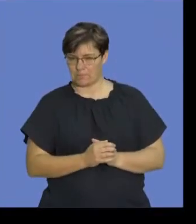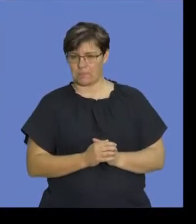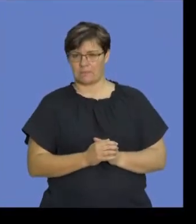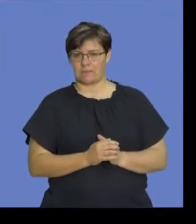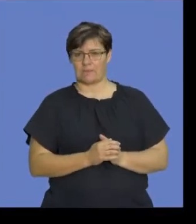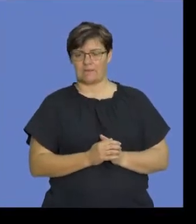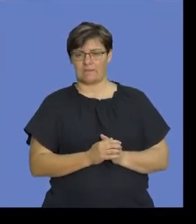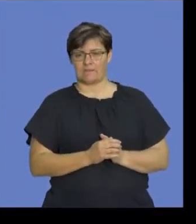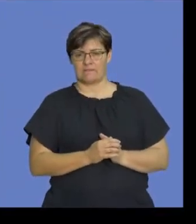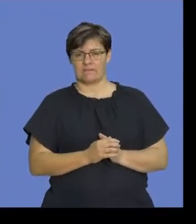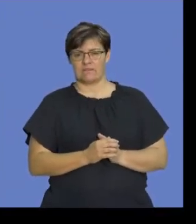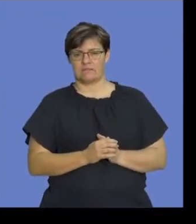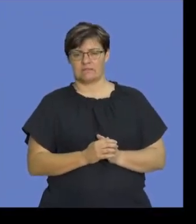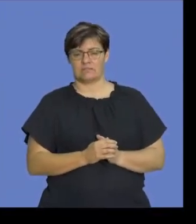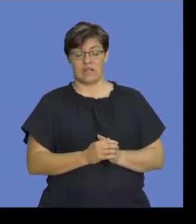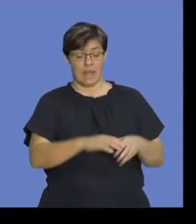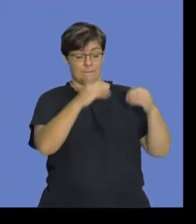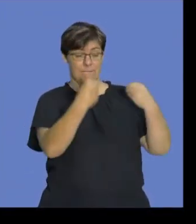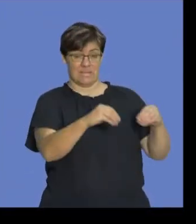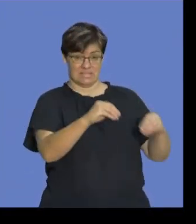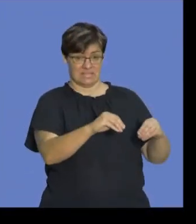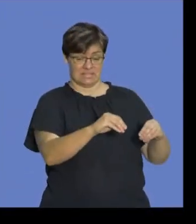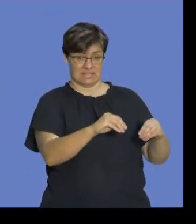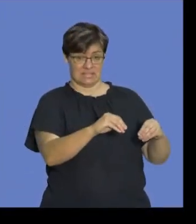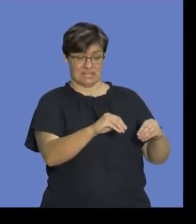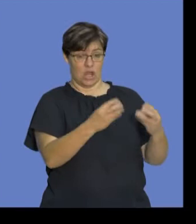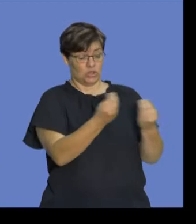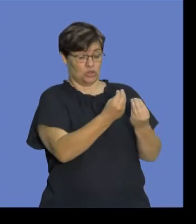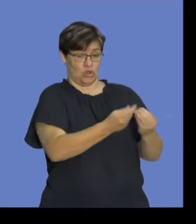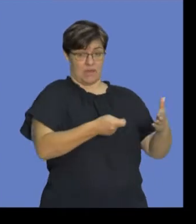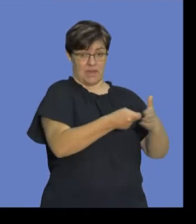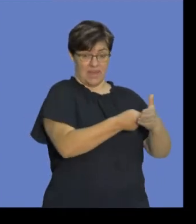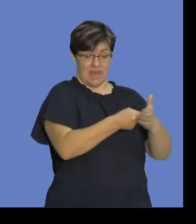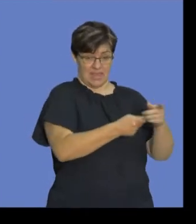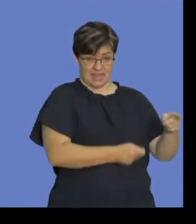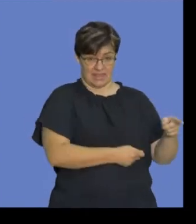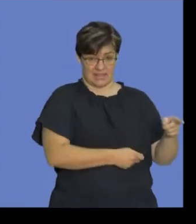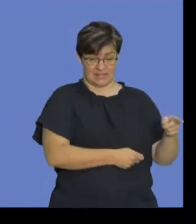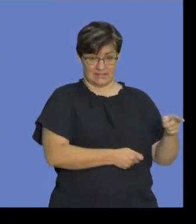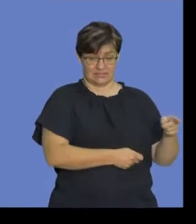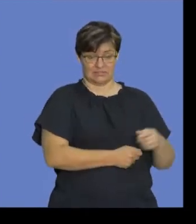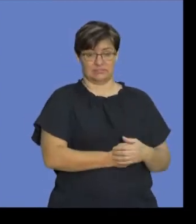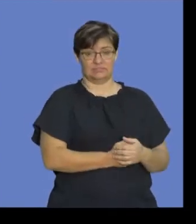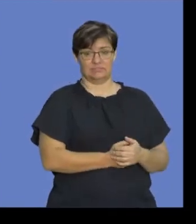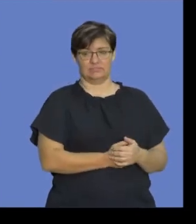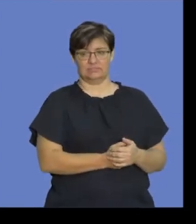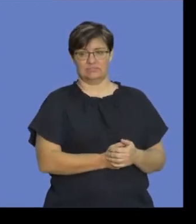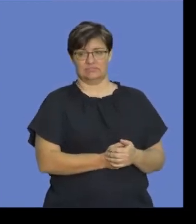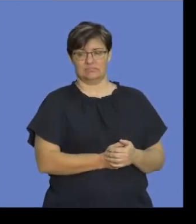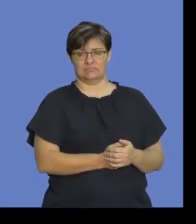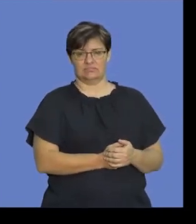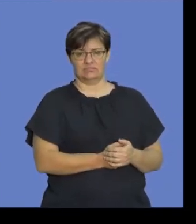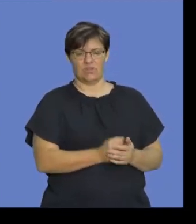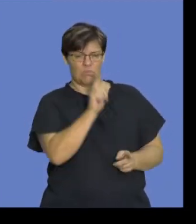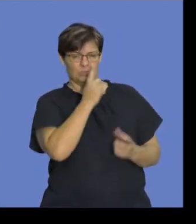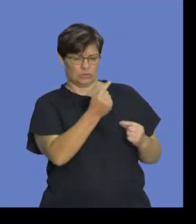When a business buys stock, let's do this like this here, so you can see what I'm talking about. So